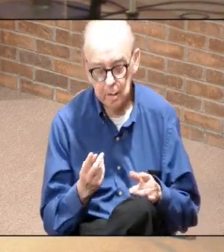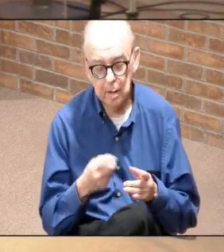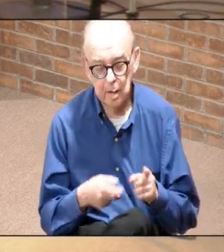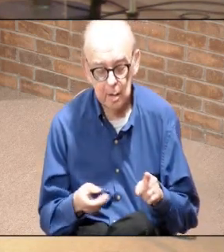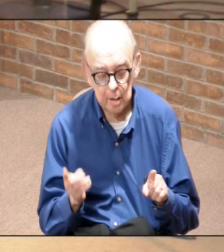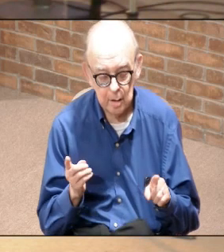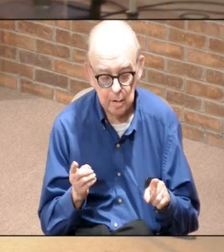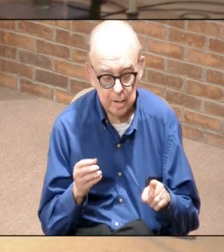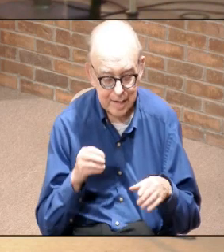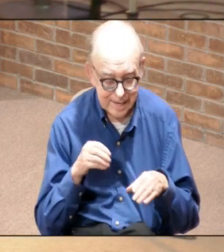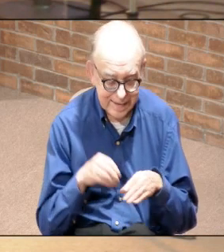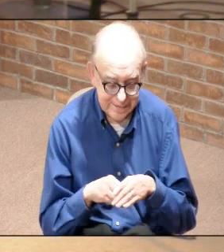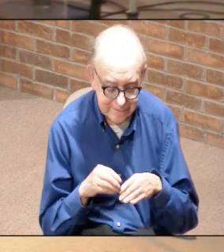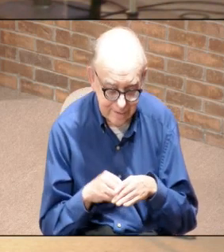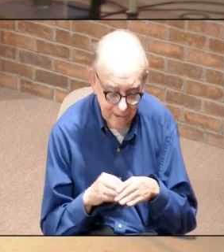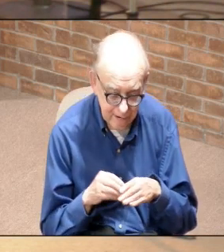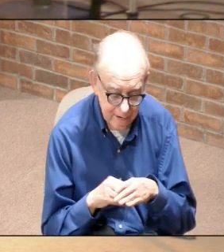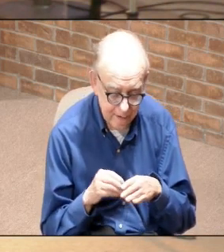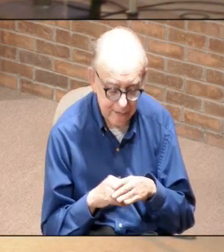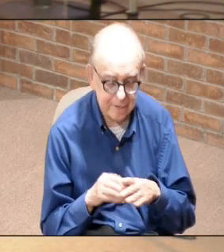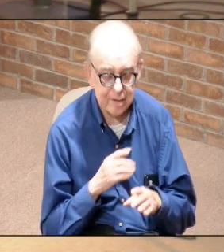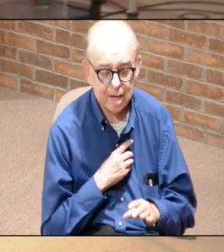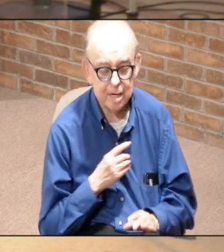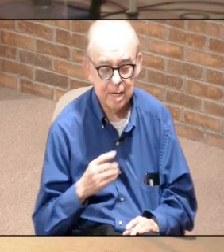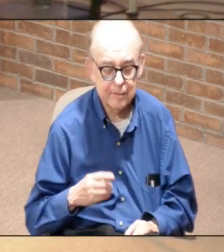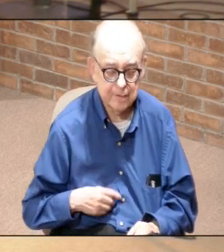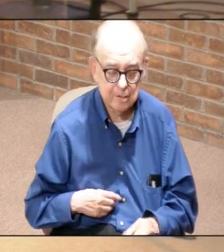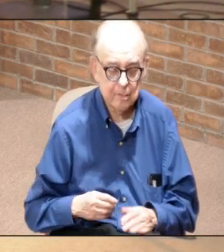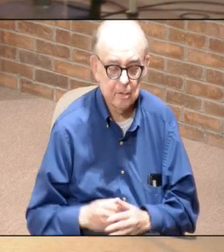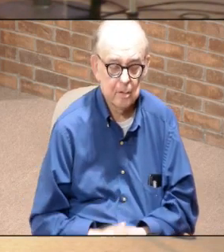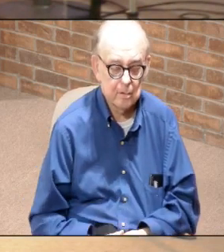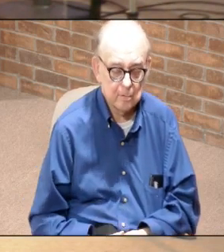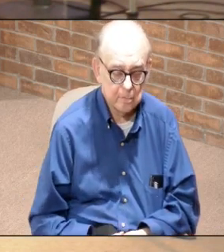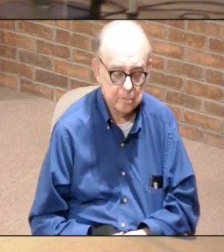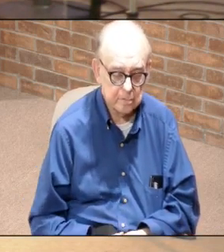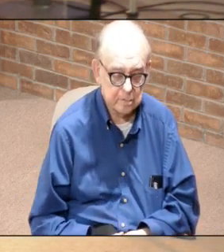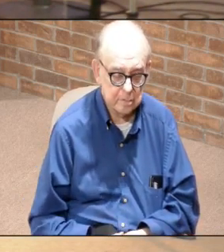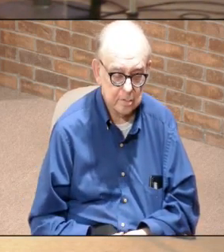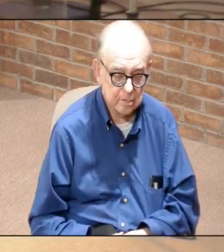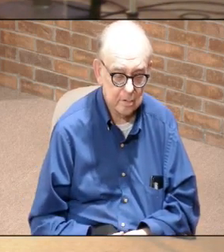on internally in David.